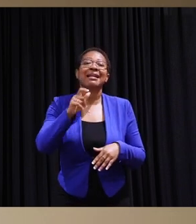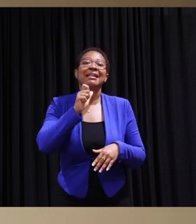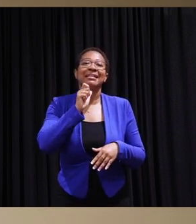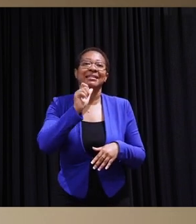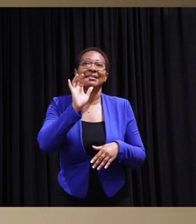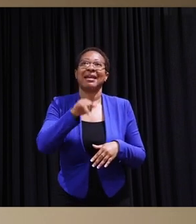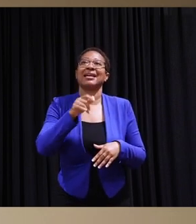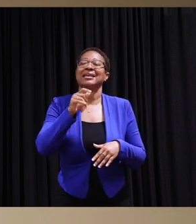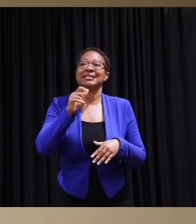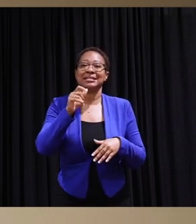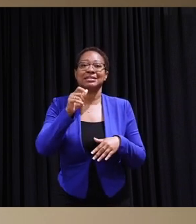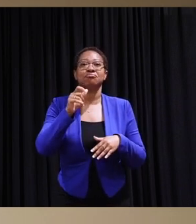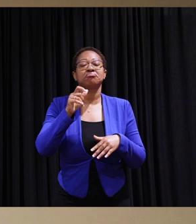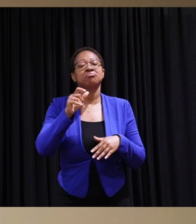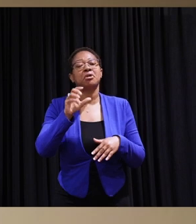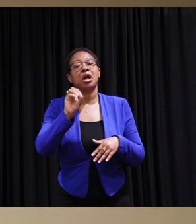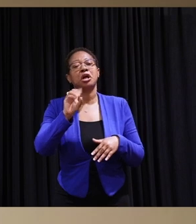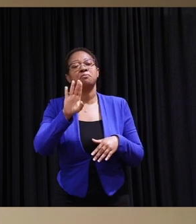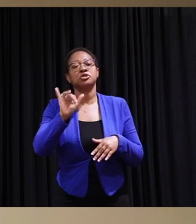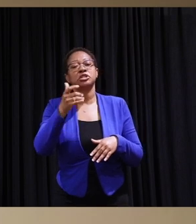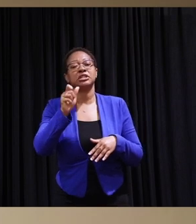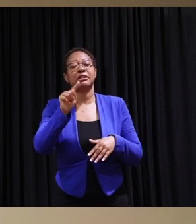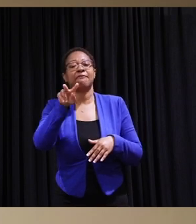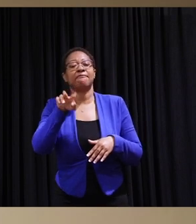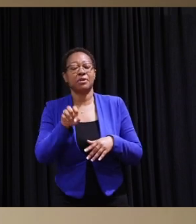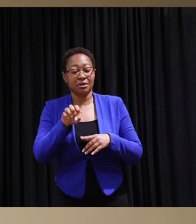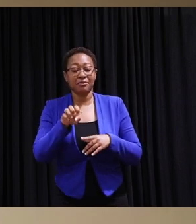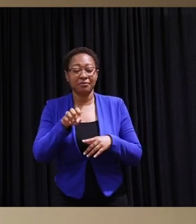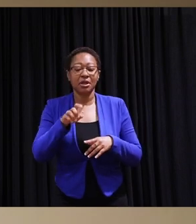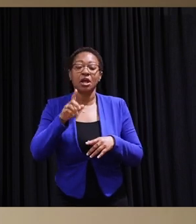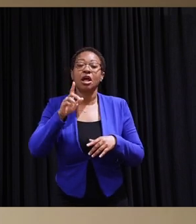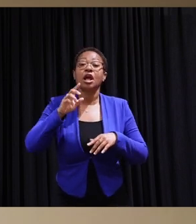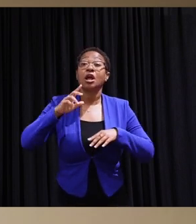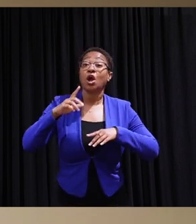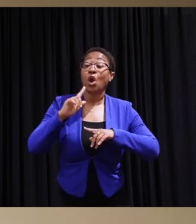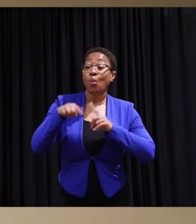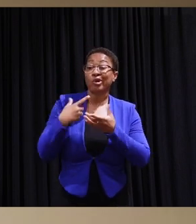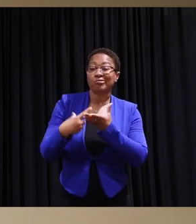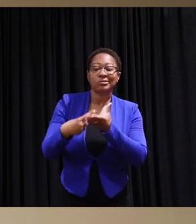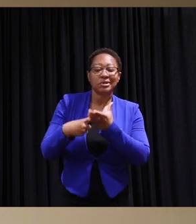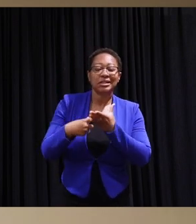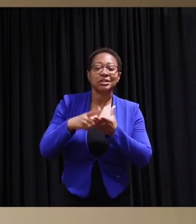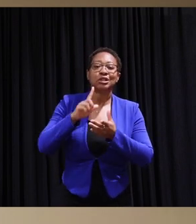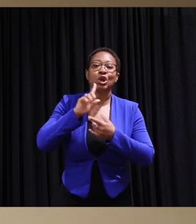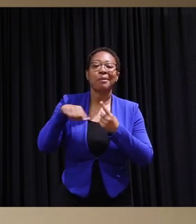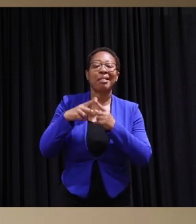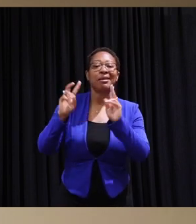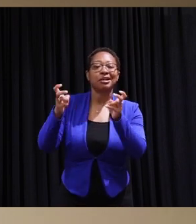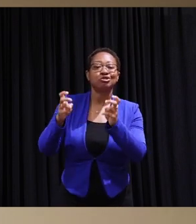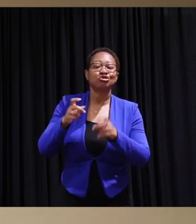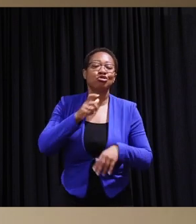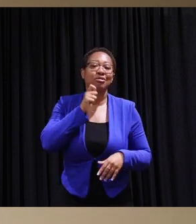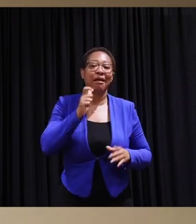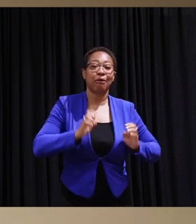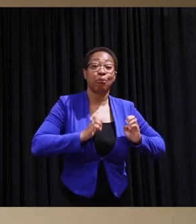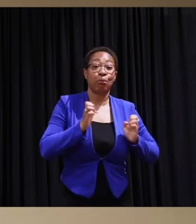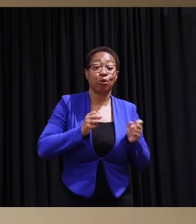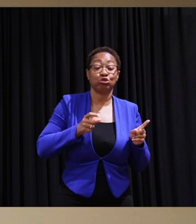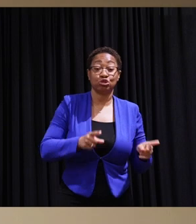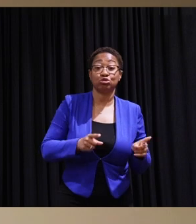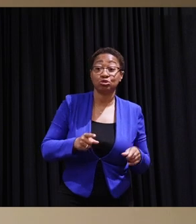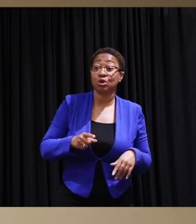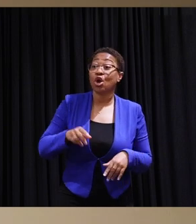the conversation from the perspective of the issue, not the emotion. Racism, the term itself,